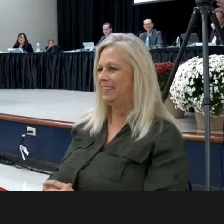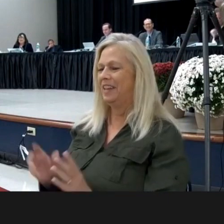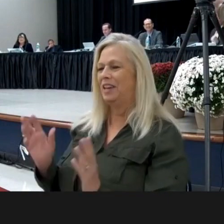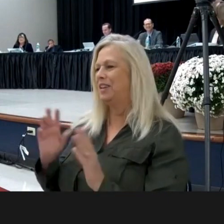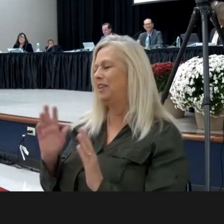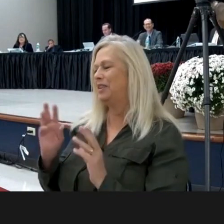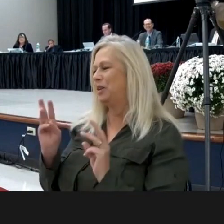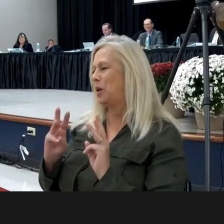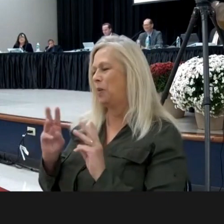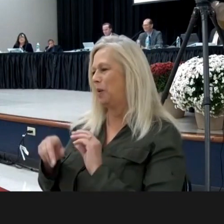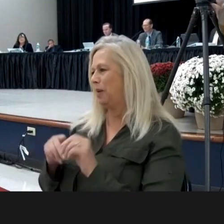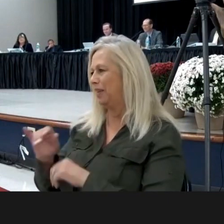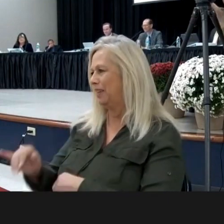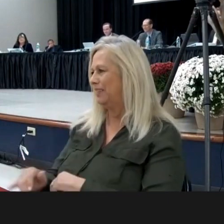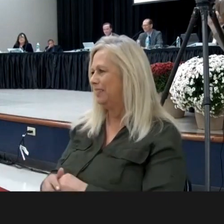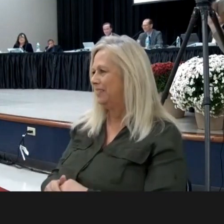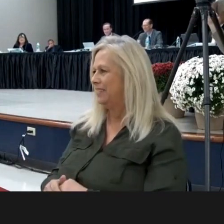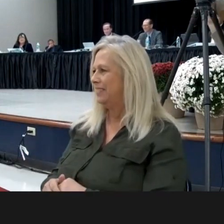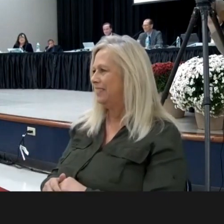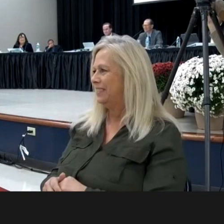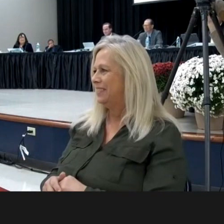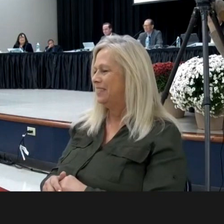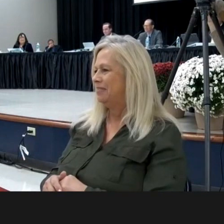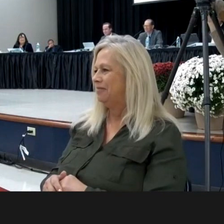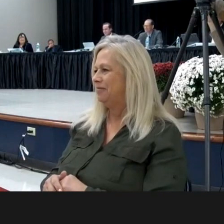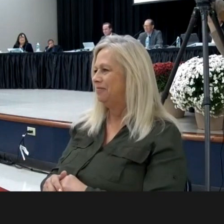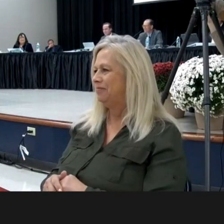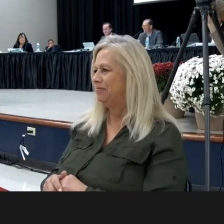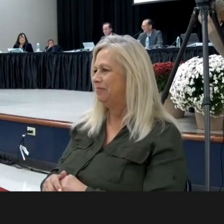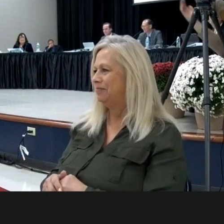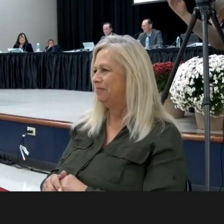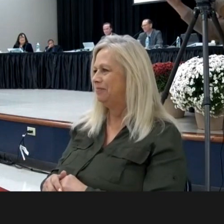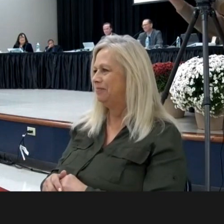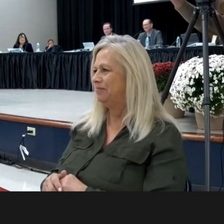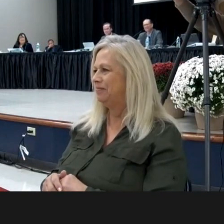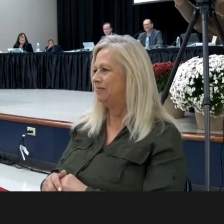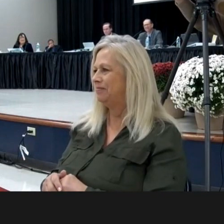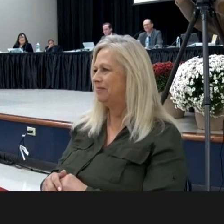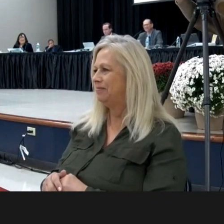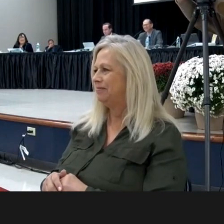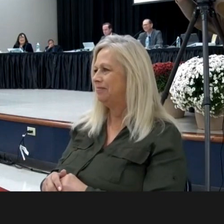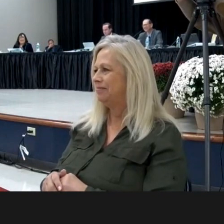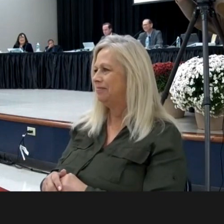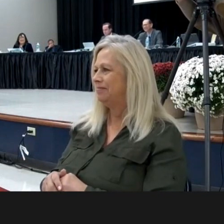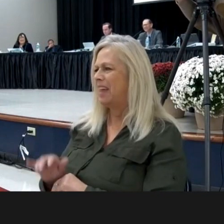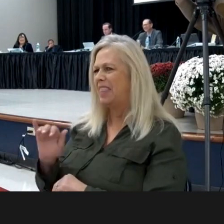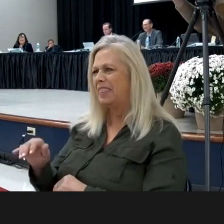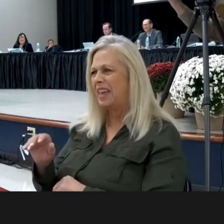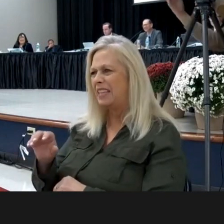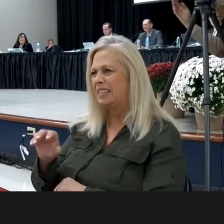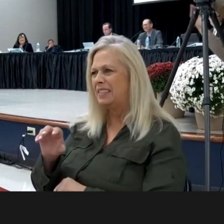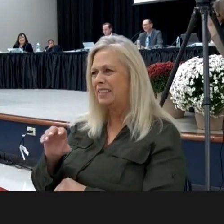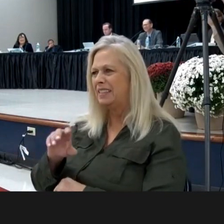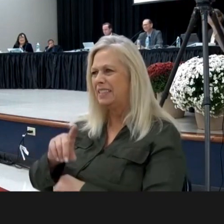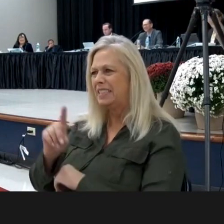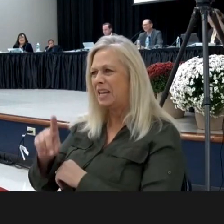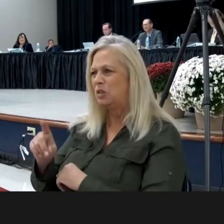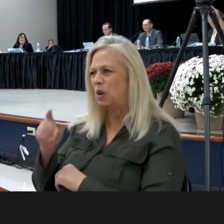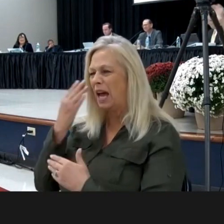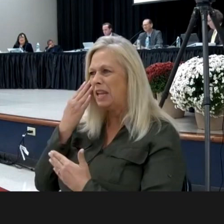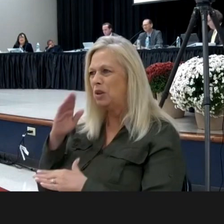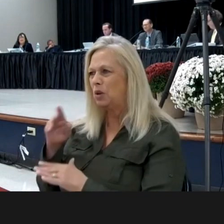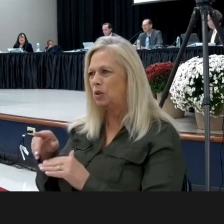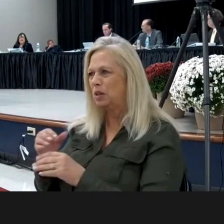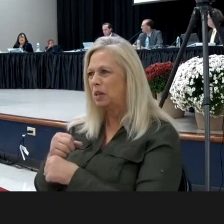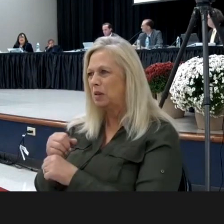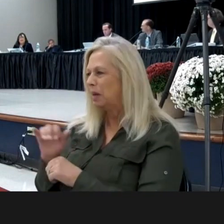Ryan. Ryan's doing great over there. DJ Ryan Sweat. No, there's a dinosaur in the QR code. I didn't know you could make little I